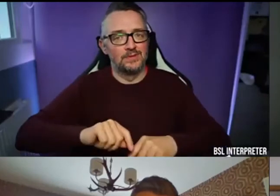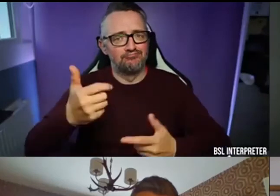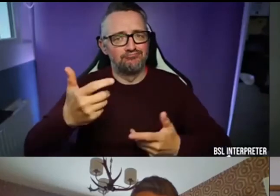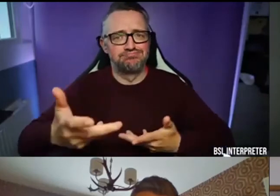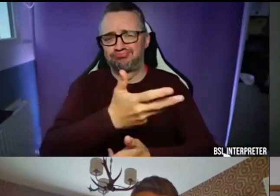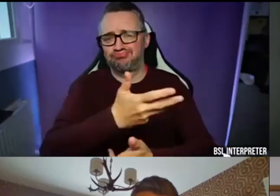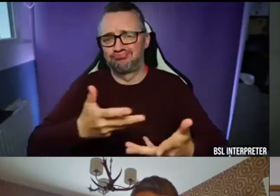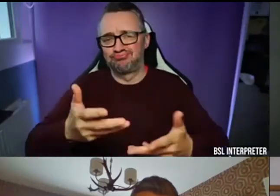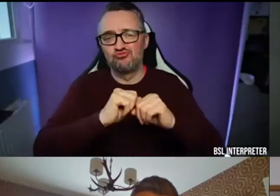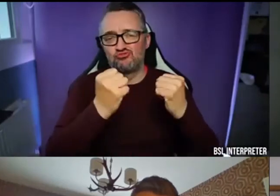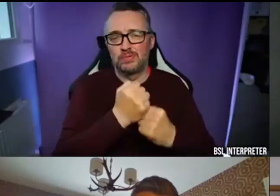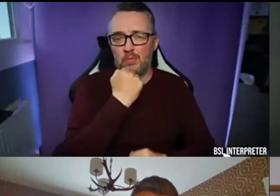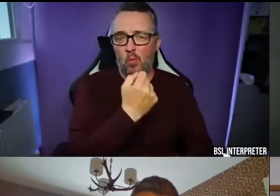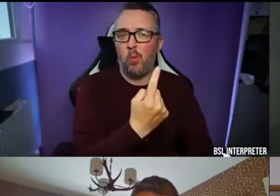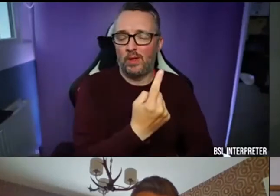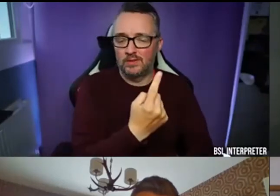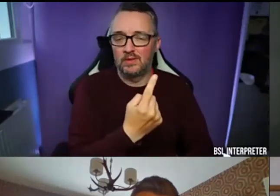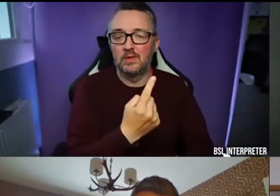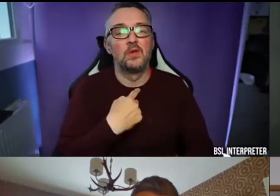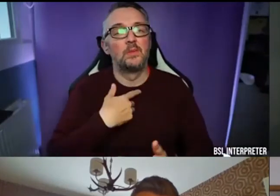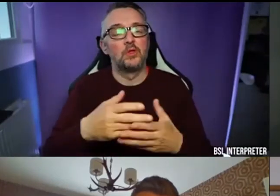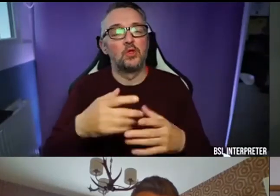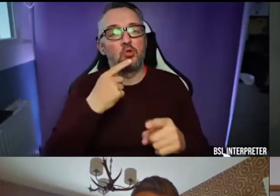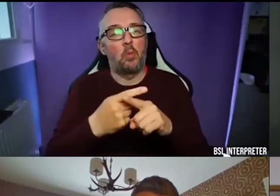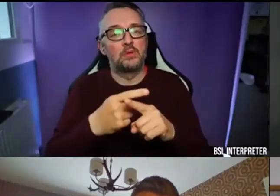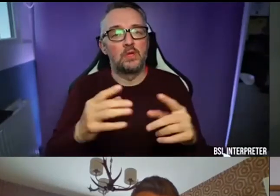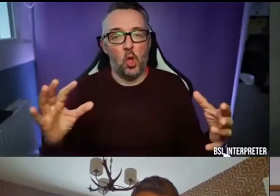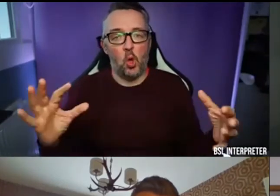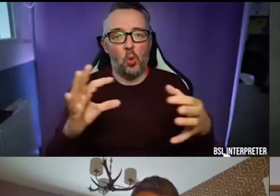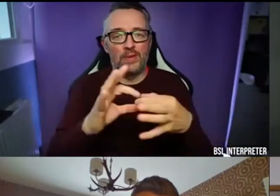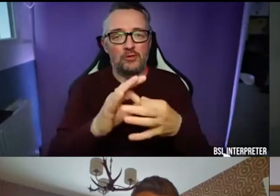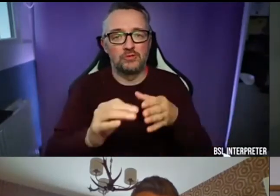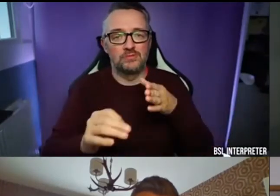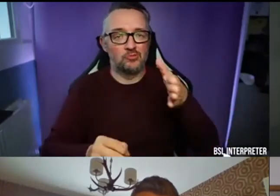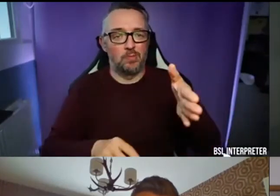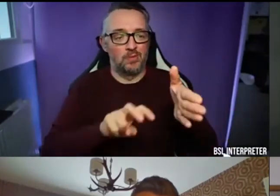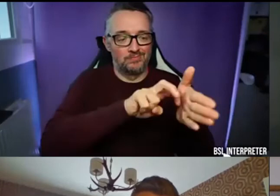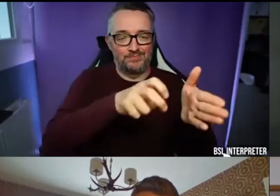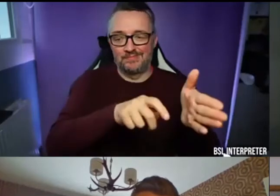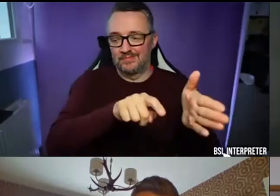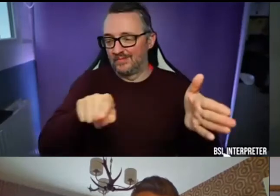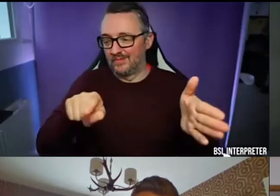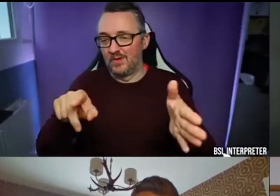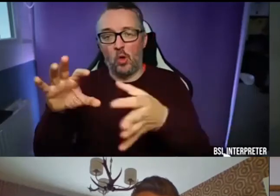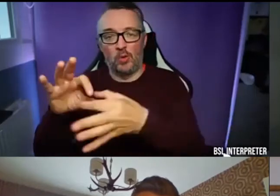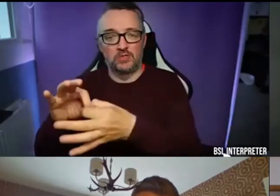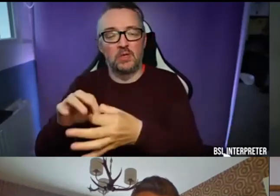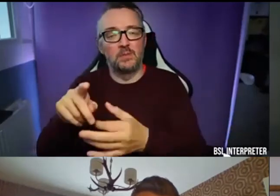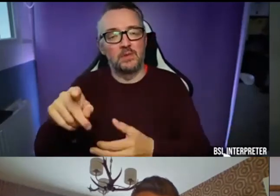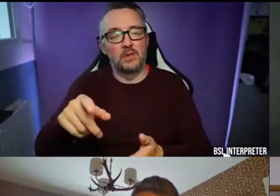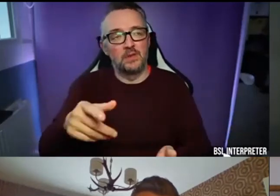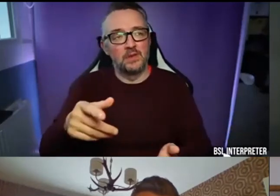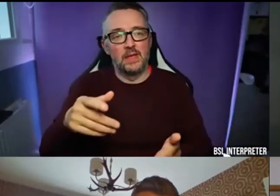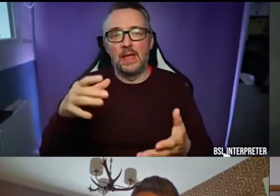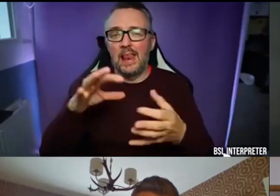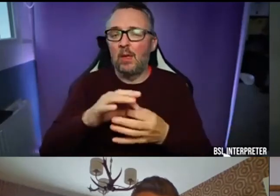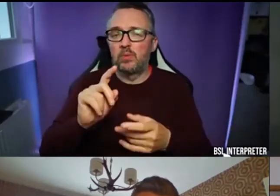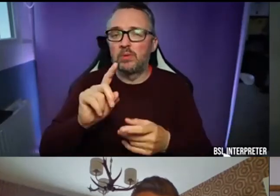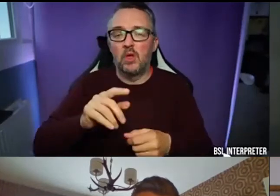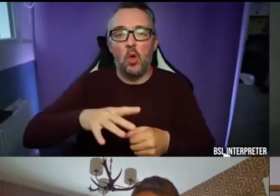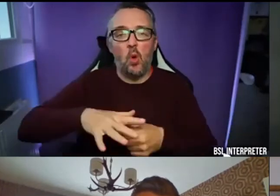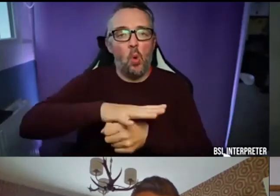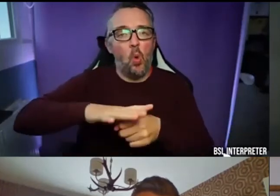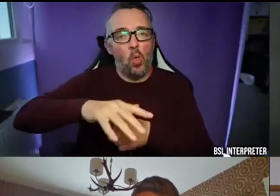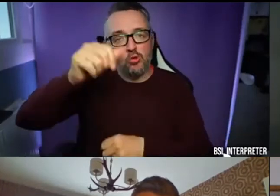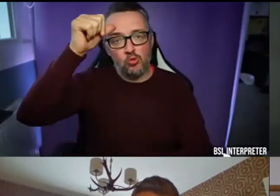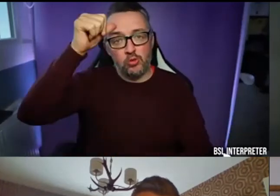group one. We also talked about connections and in particular the sort of local knowledge that's really useful to have in